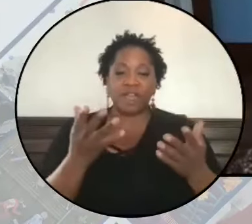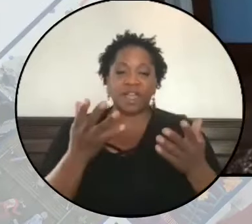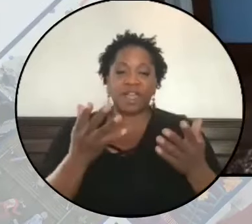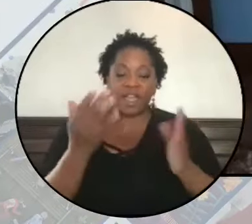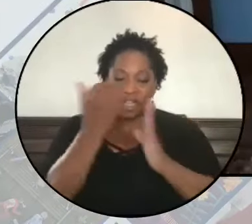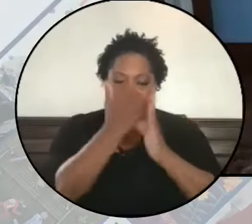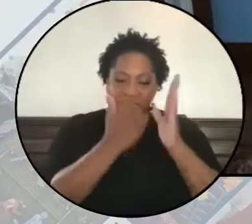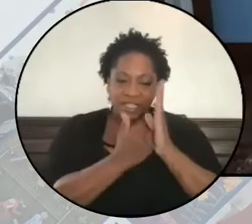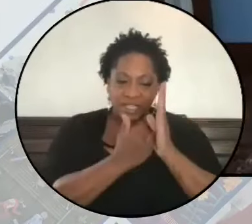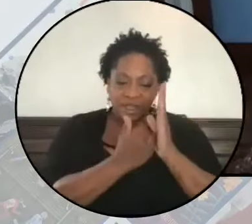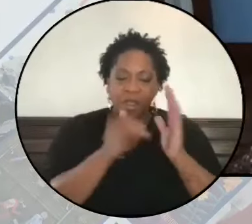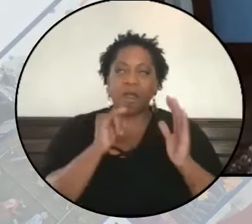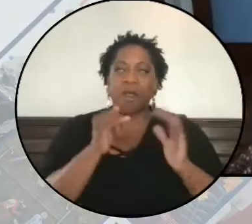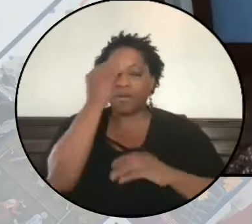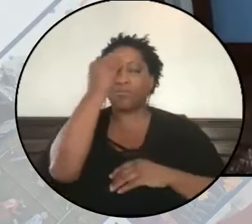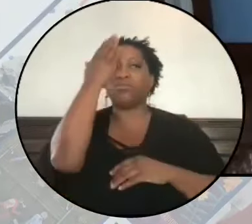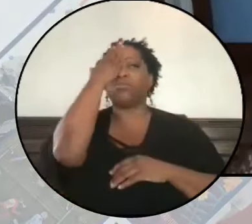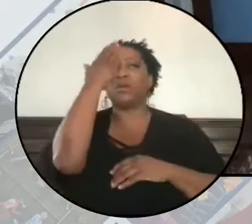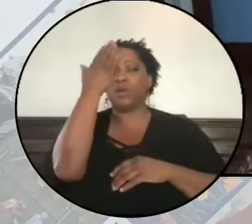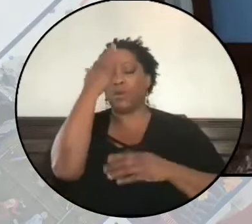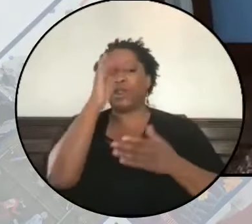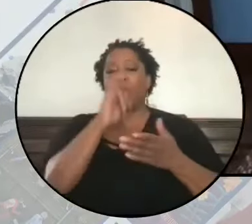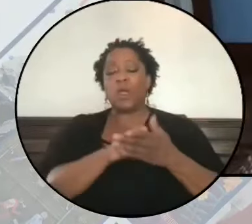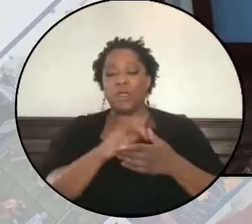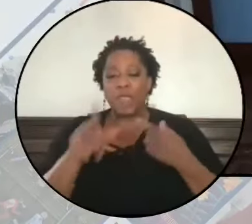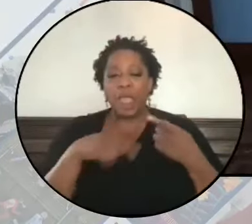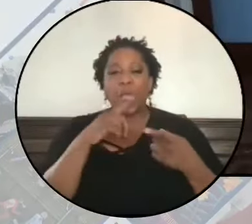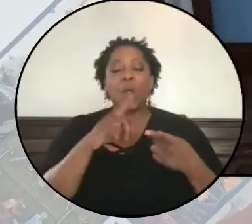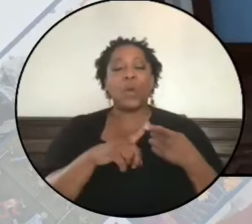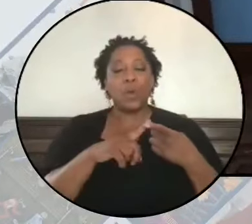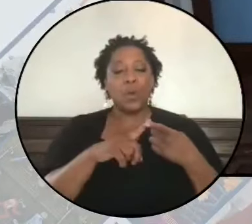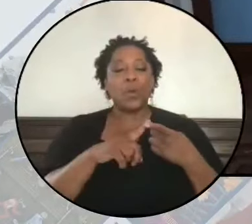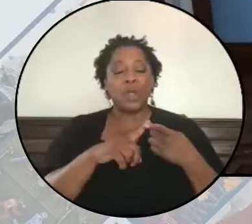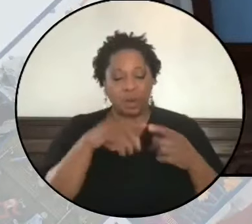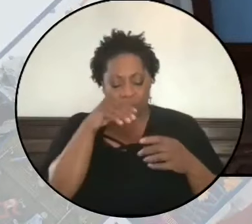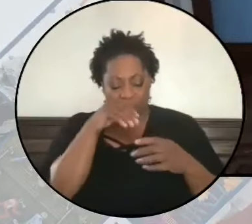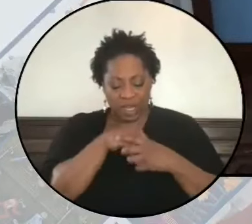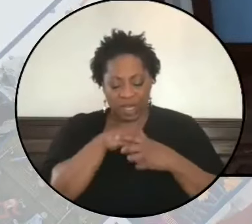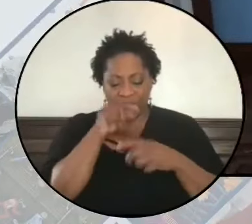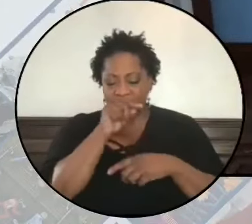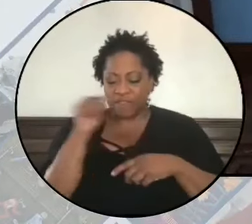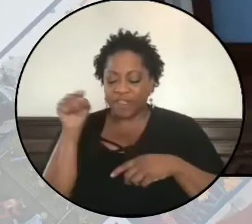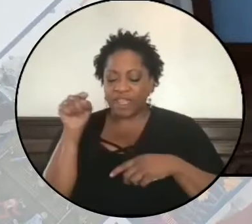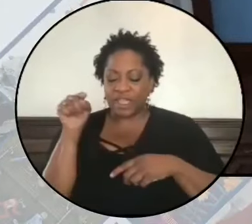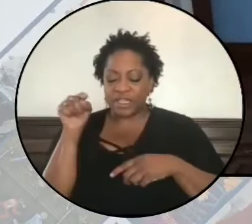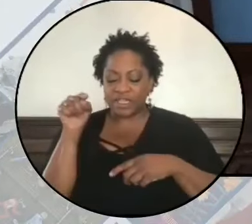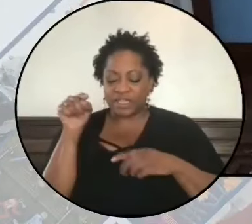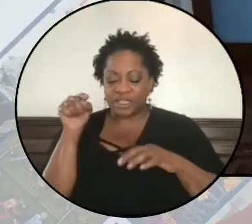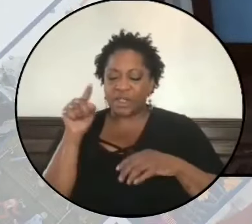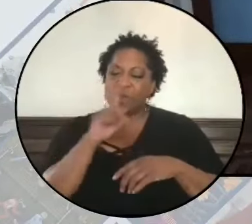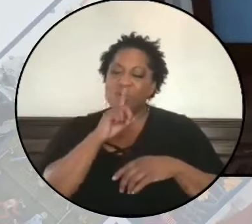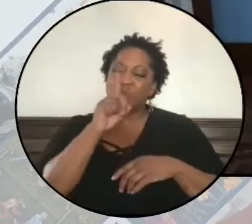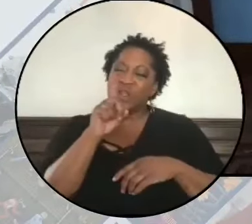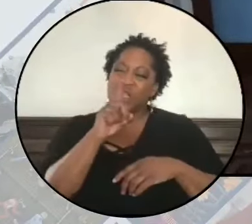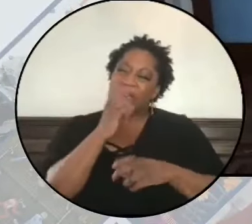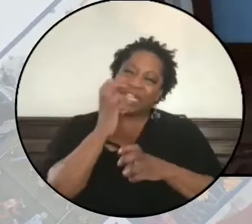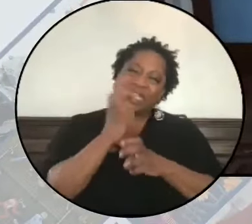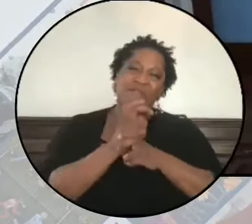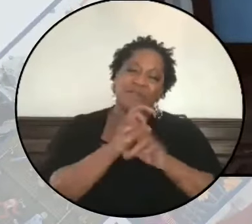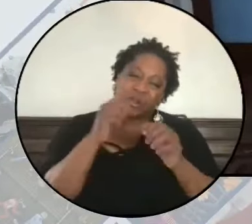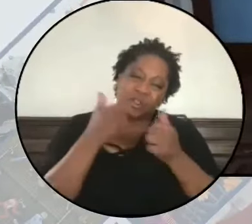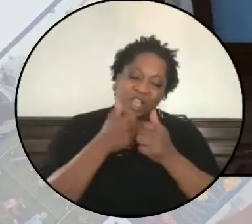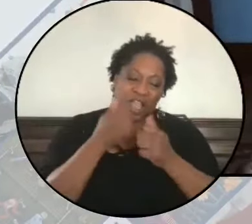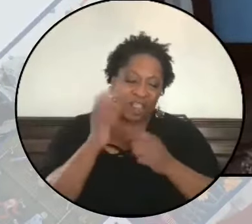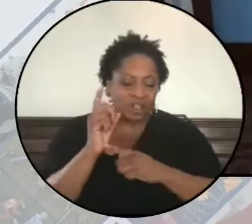um lessons we we know that when whenever we are in these um uh really difficult